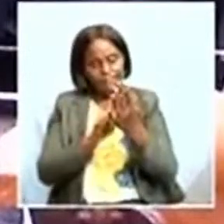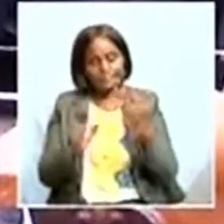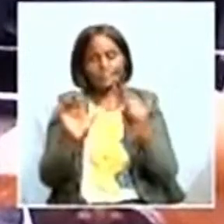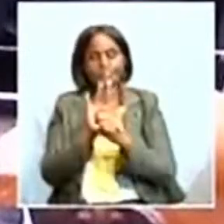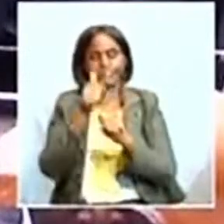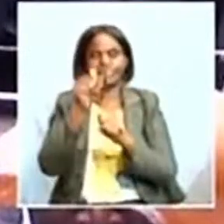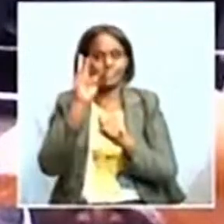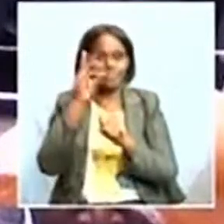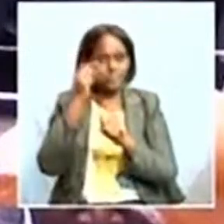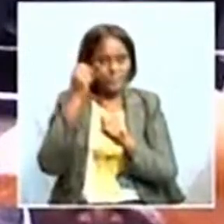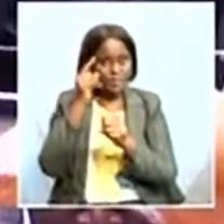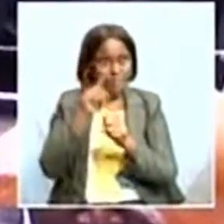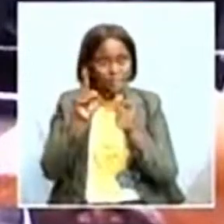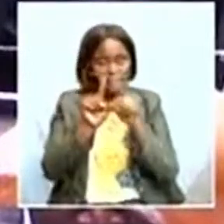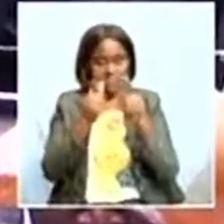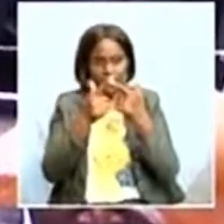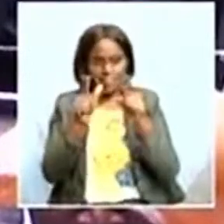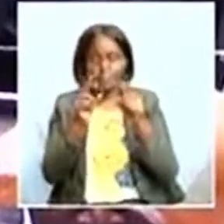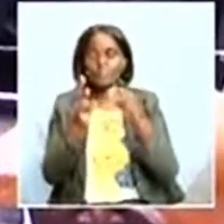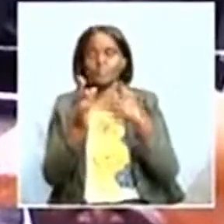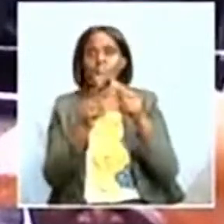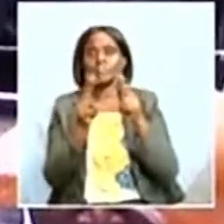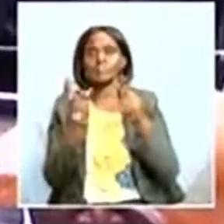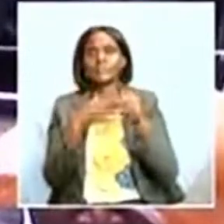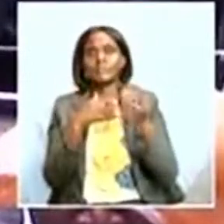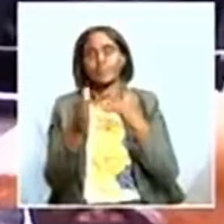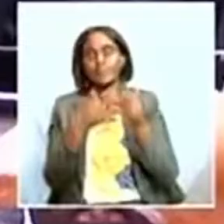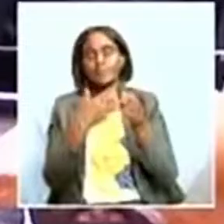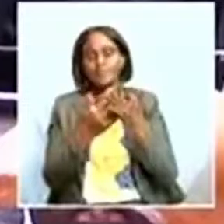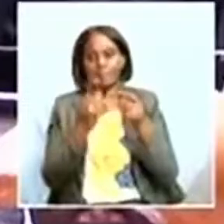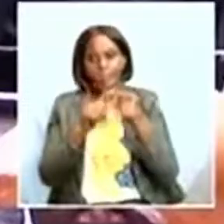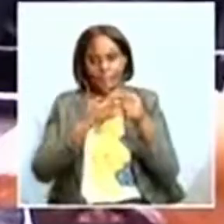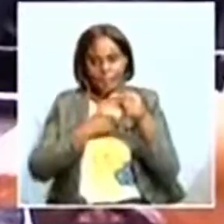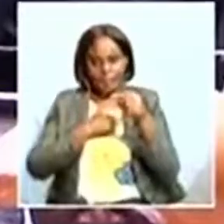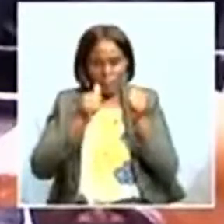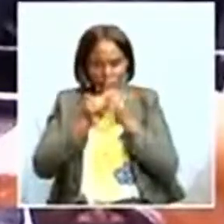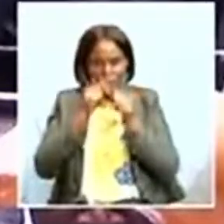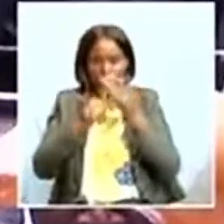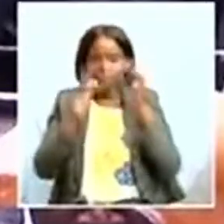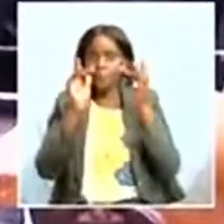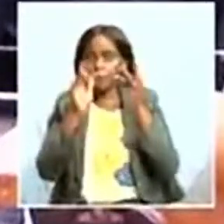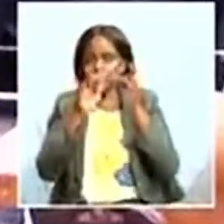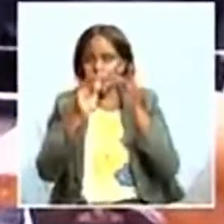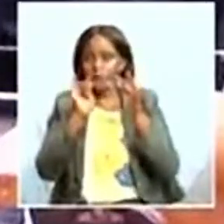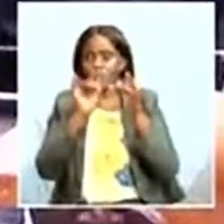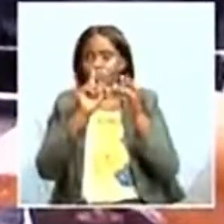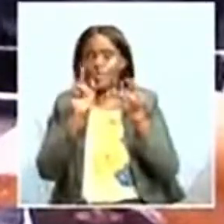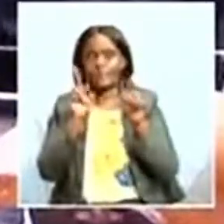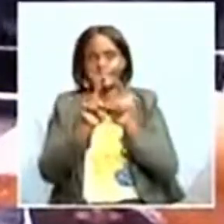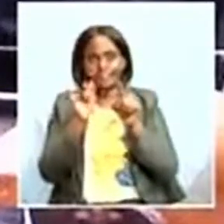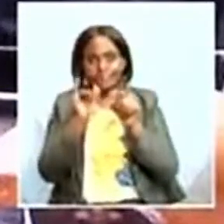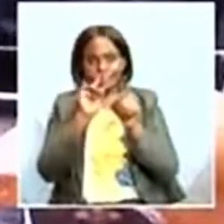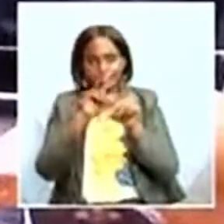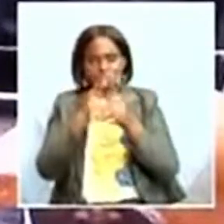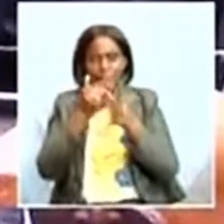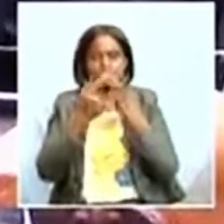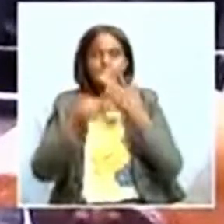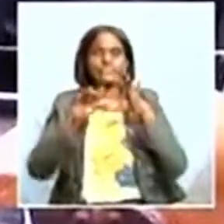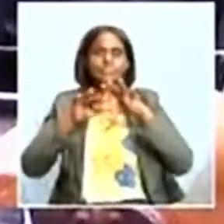You understand, and the language is very simple. But in terms of internet, my colleague here is actually rolling